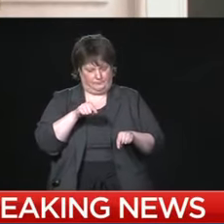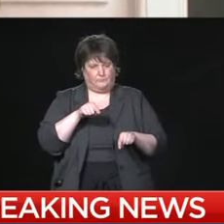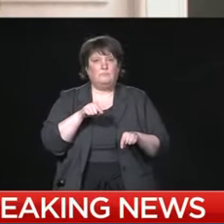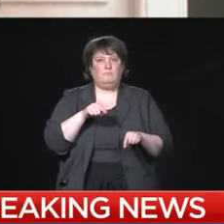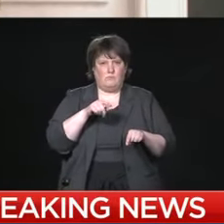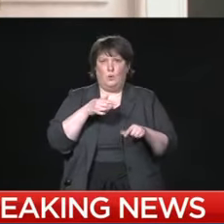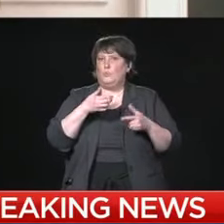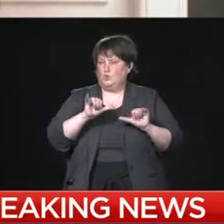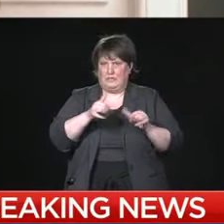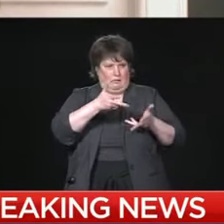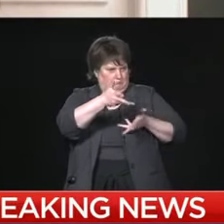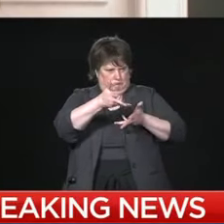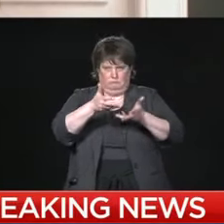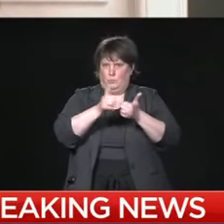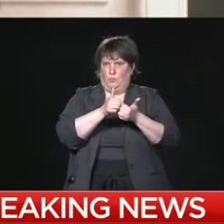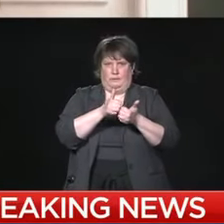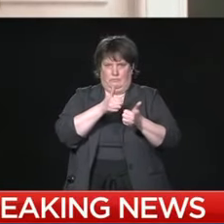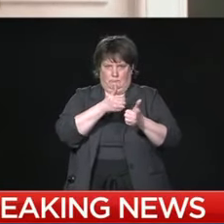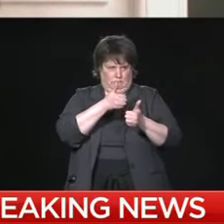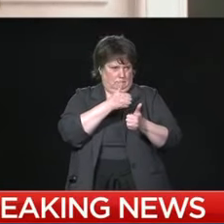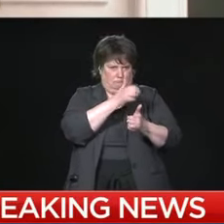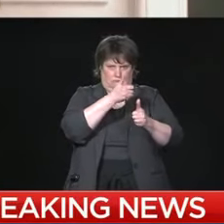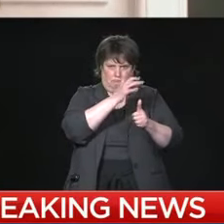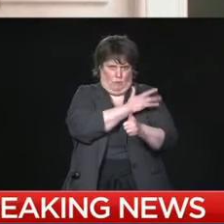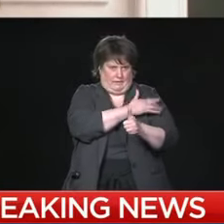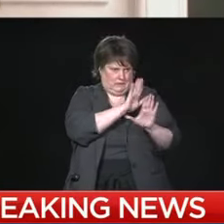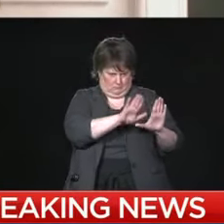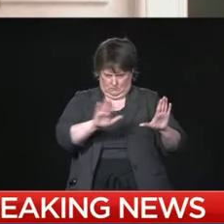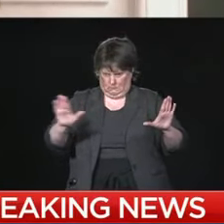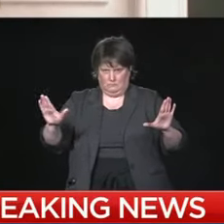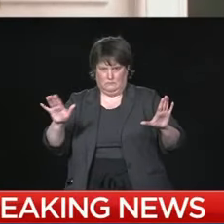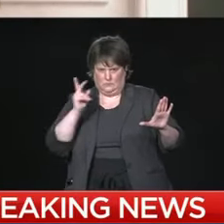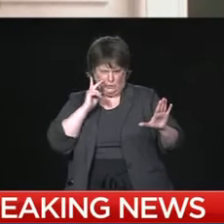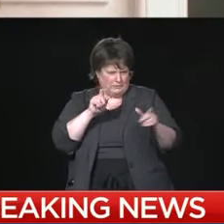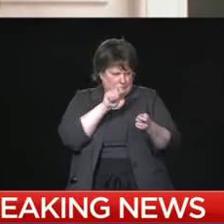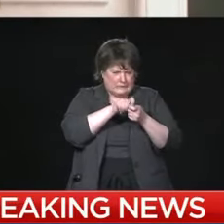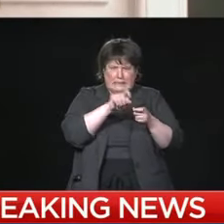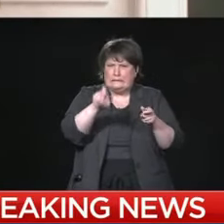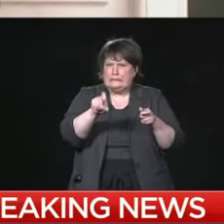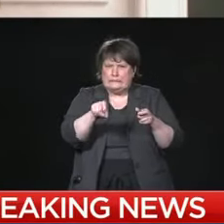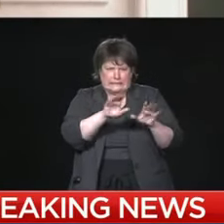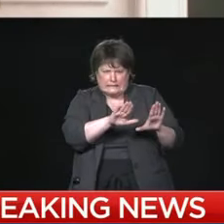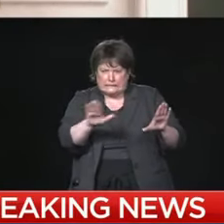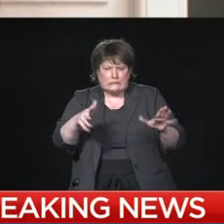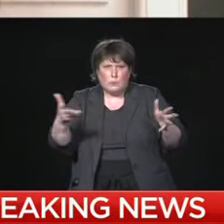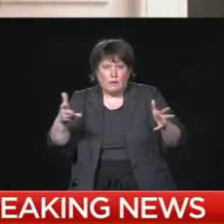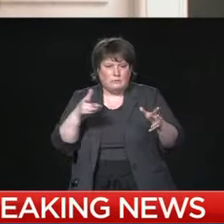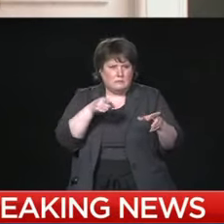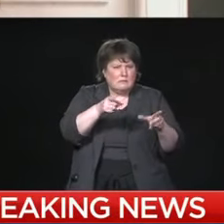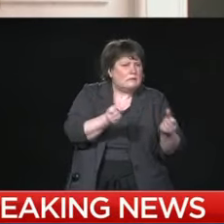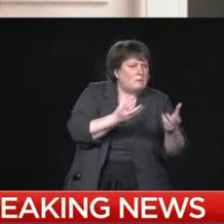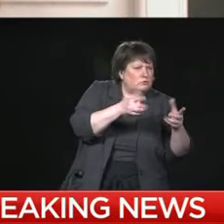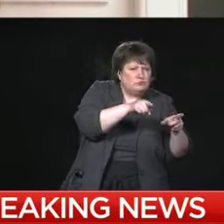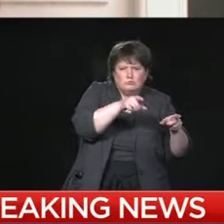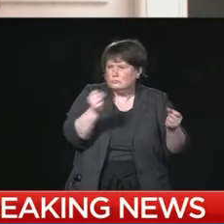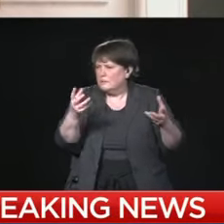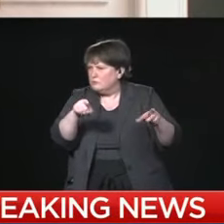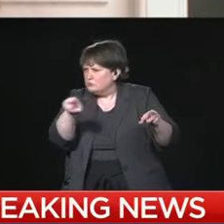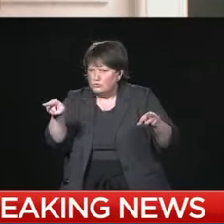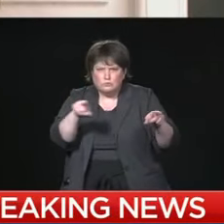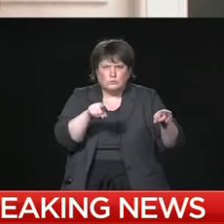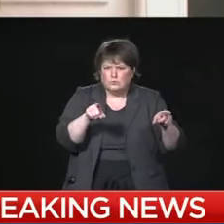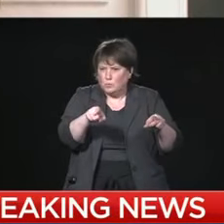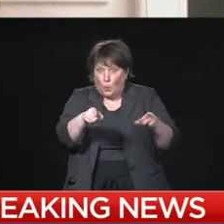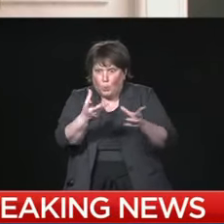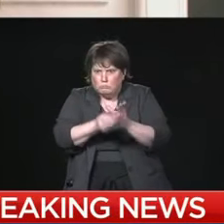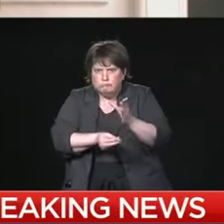very closely with the provinces to know exactly what the needs are, what the supplies are, where potential